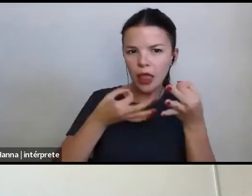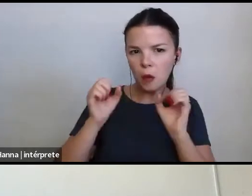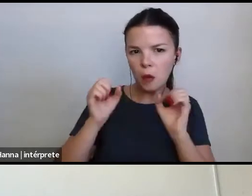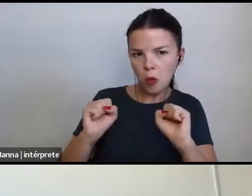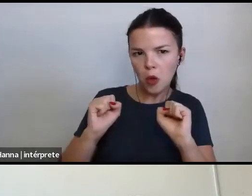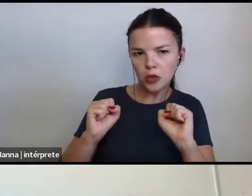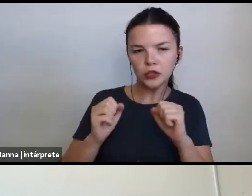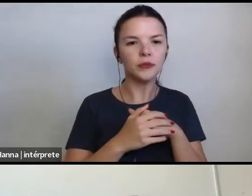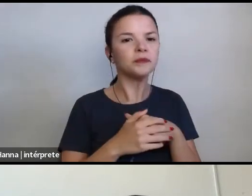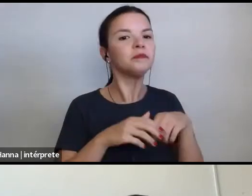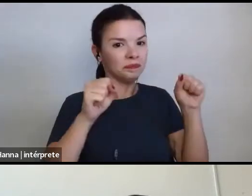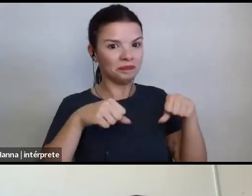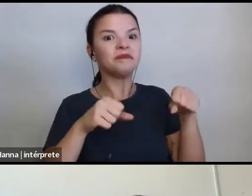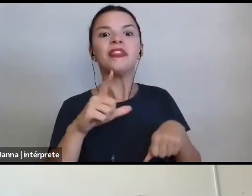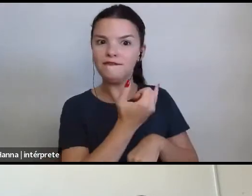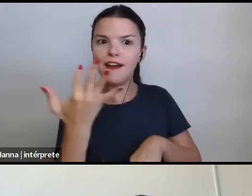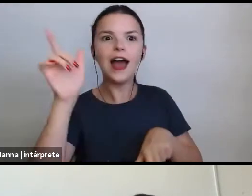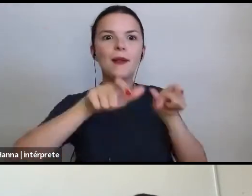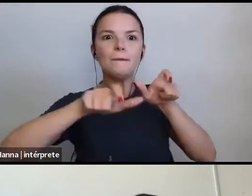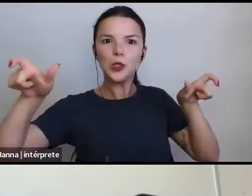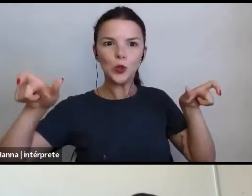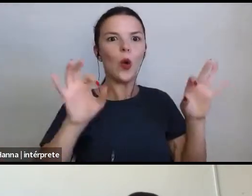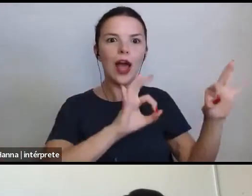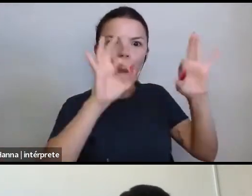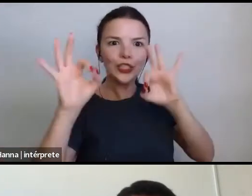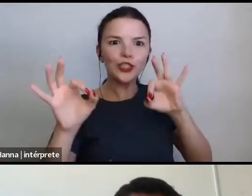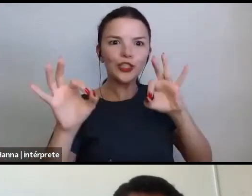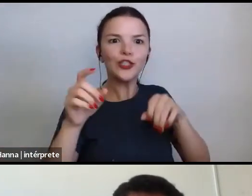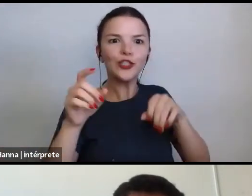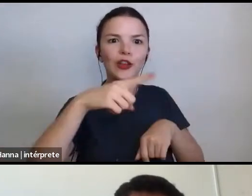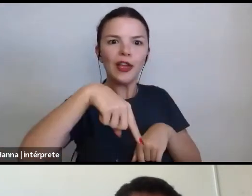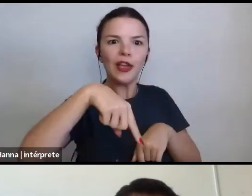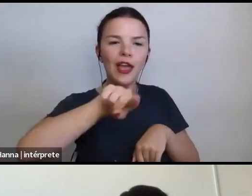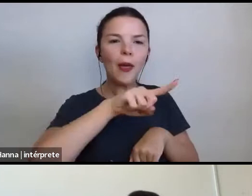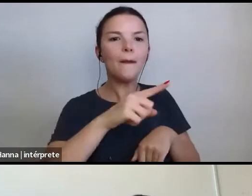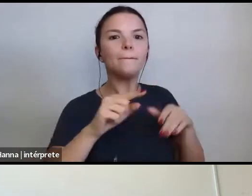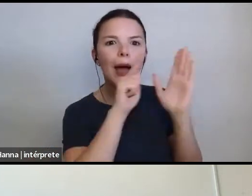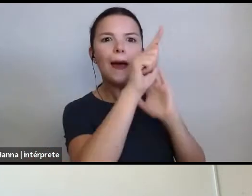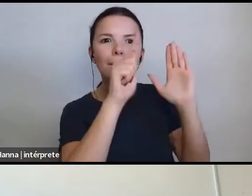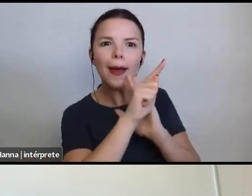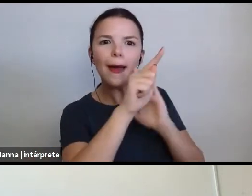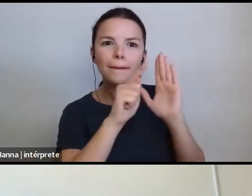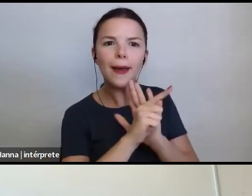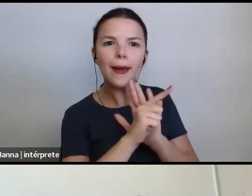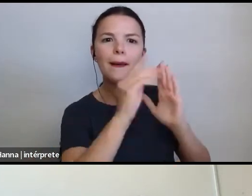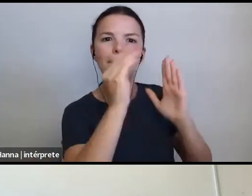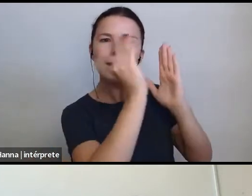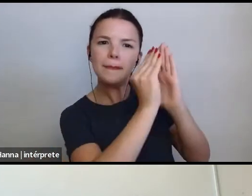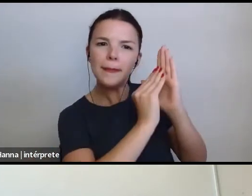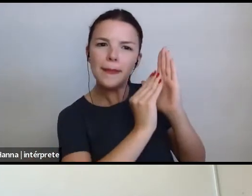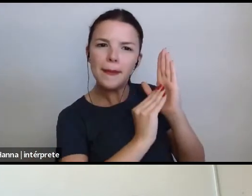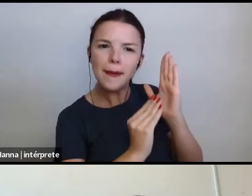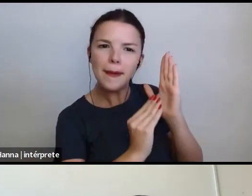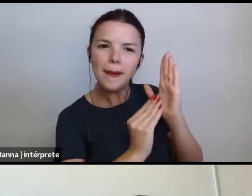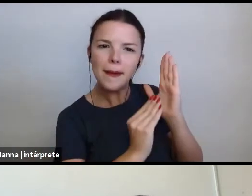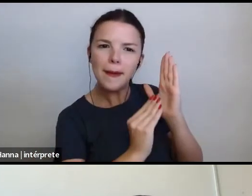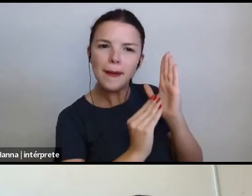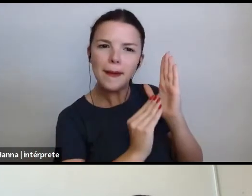the audience are sending you their congratulations for your brilliant